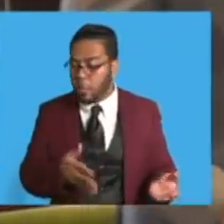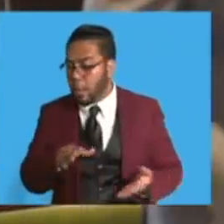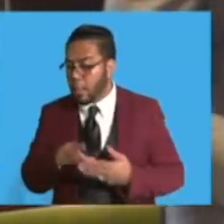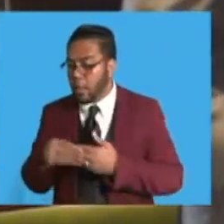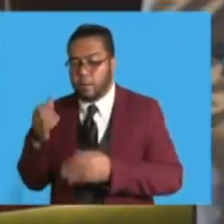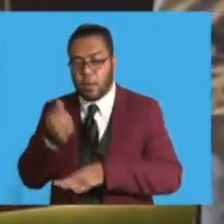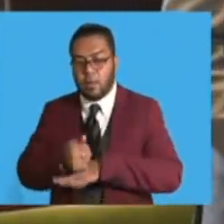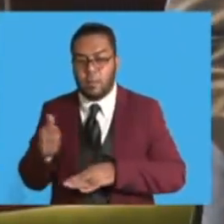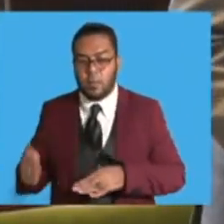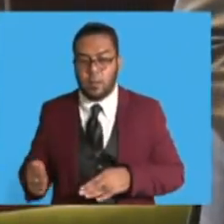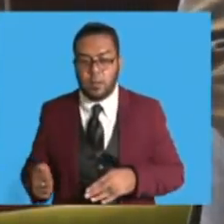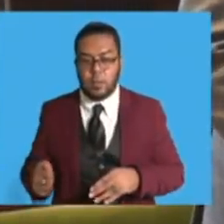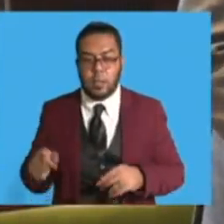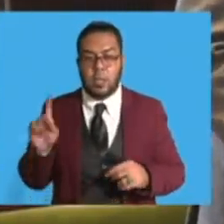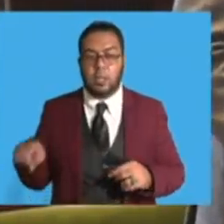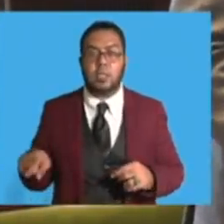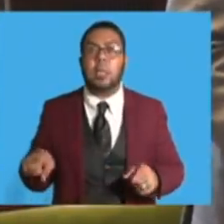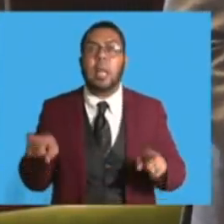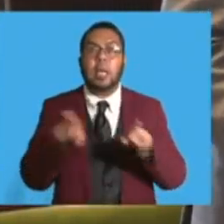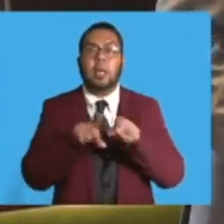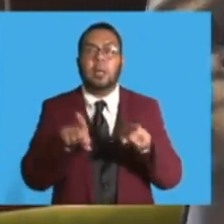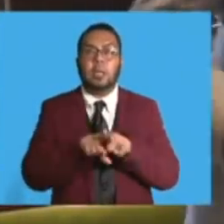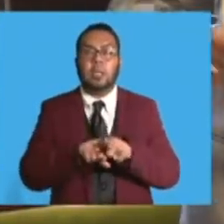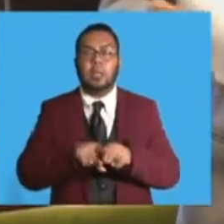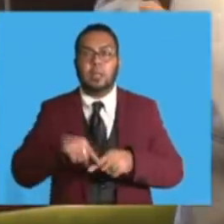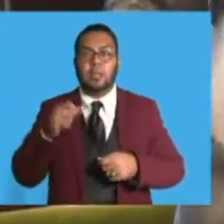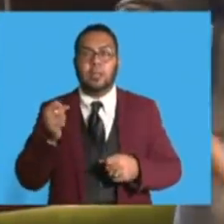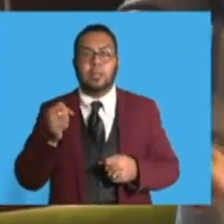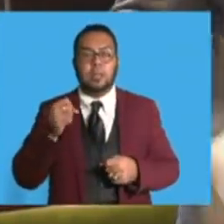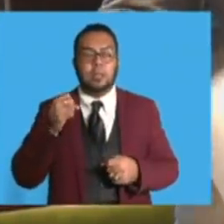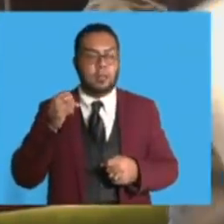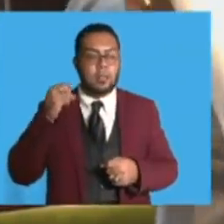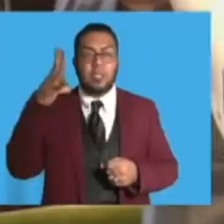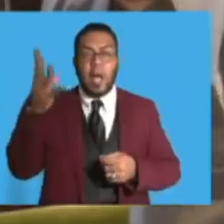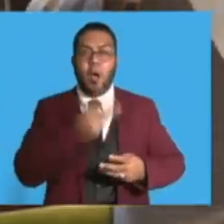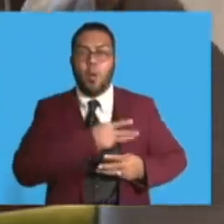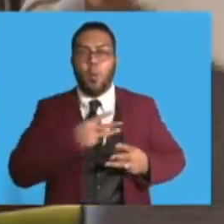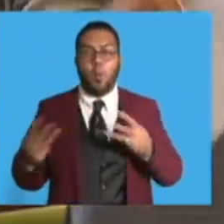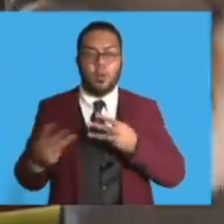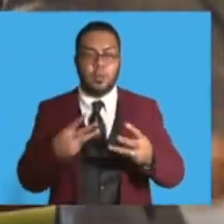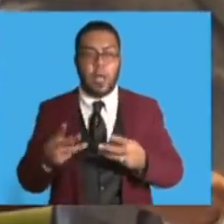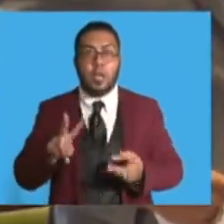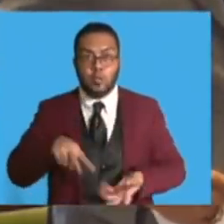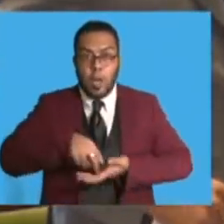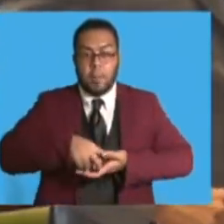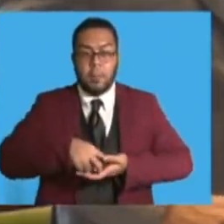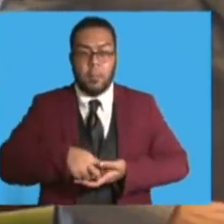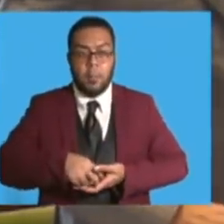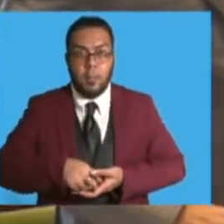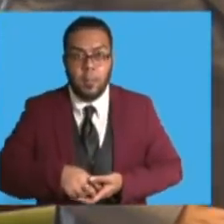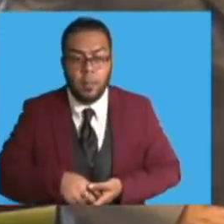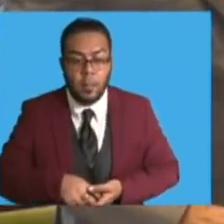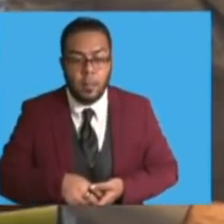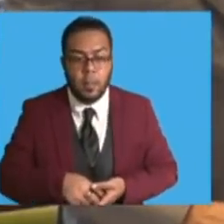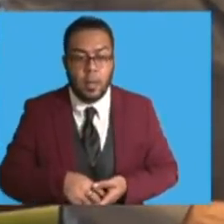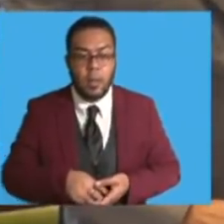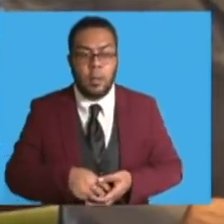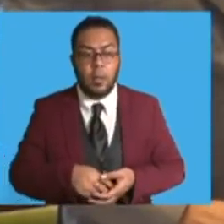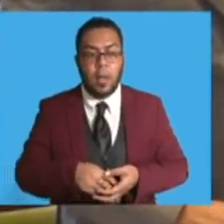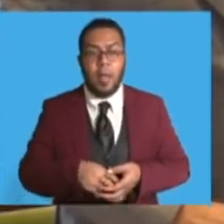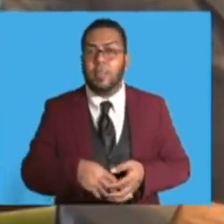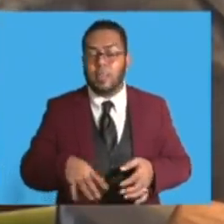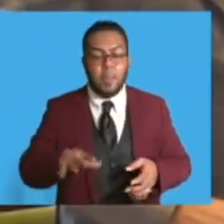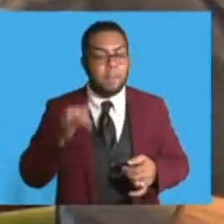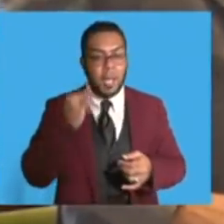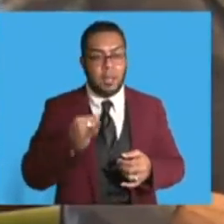say, I said, he's like Darth Vader's voice. I stood up that day, and I mimicked him. Maybe a bad impression of Darth